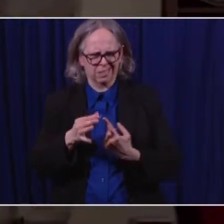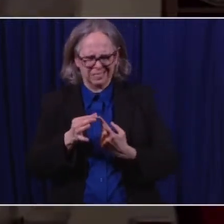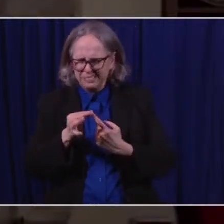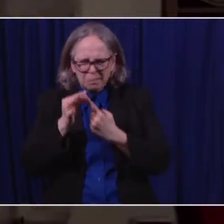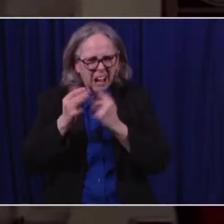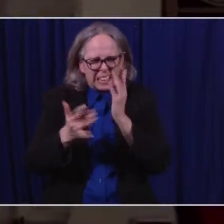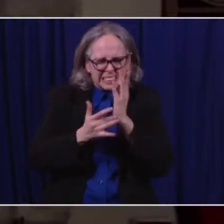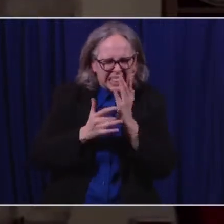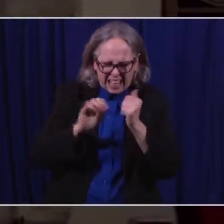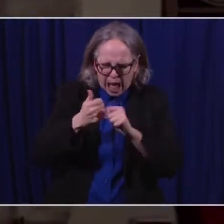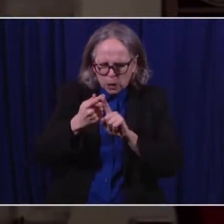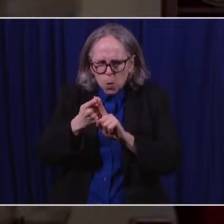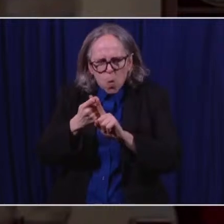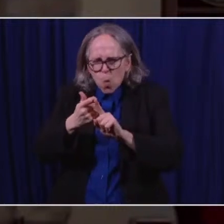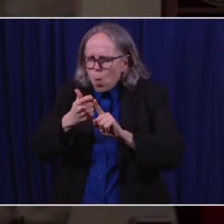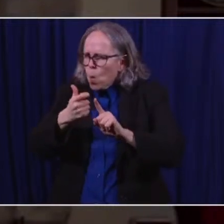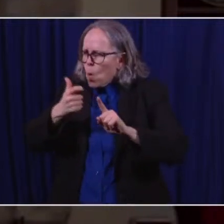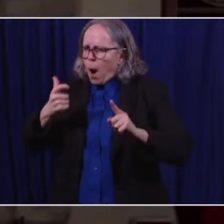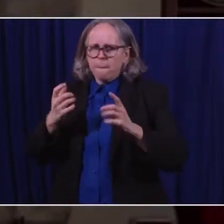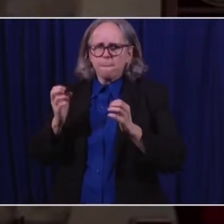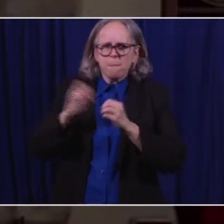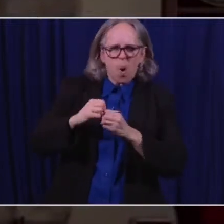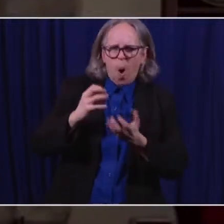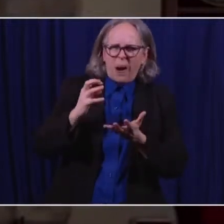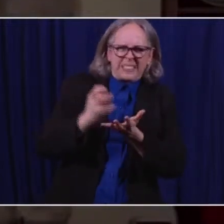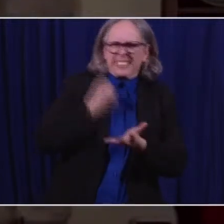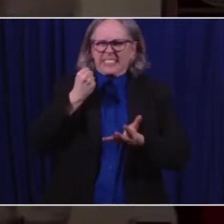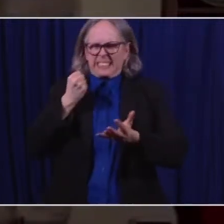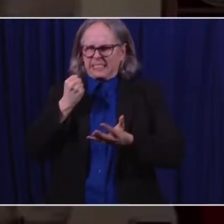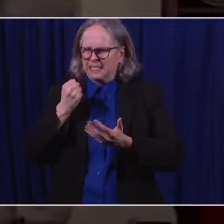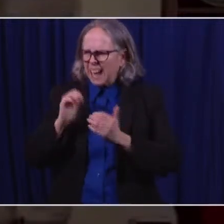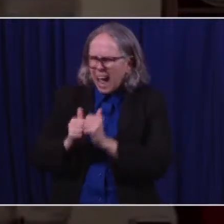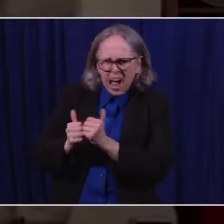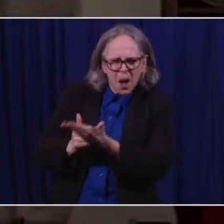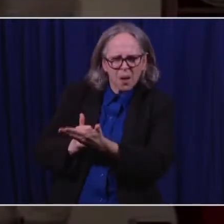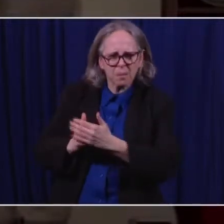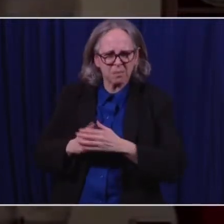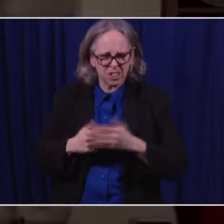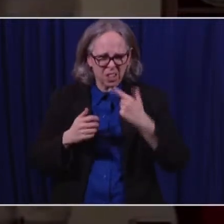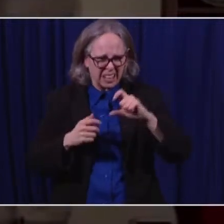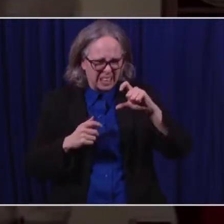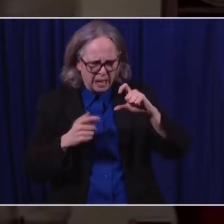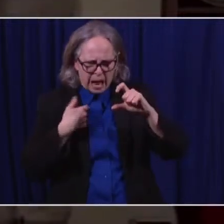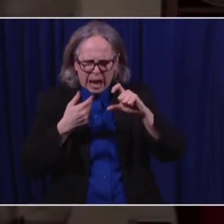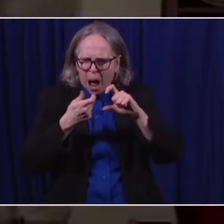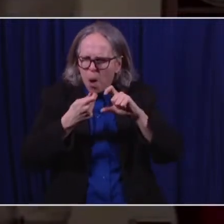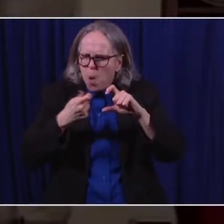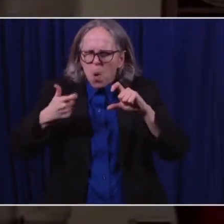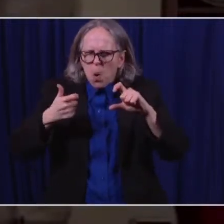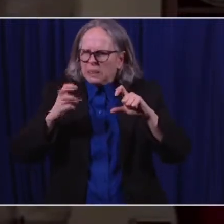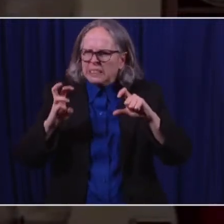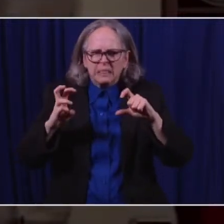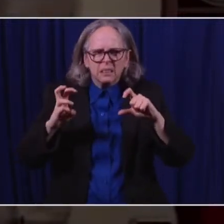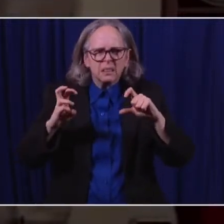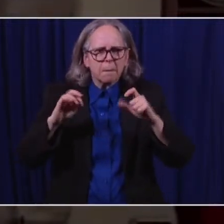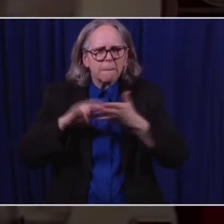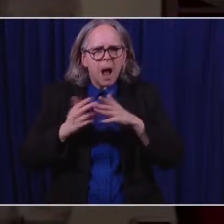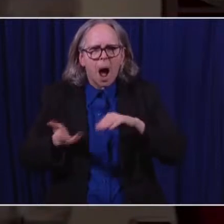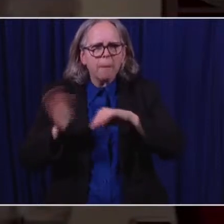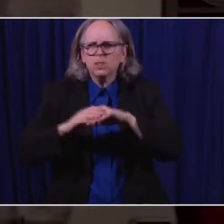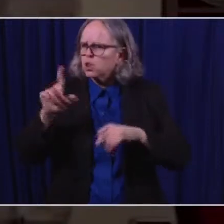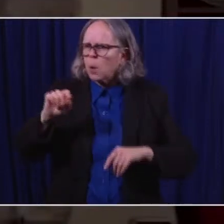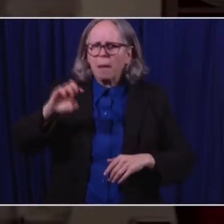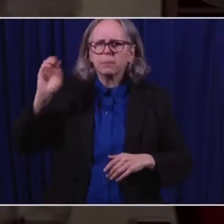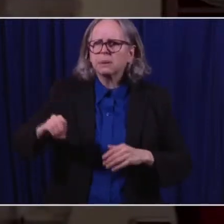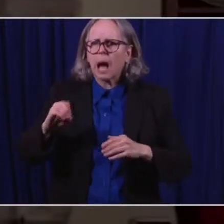how do we up those? I mean, obviously, doctor, if we get 6 out instead of 5, we're up 20%, at least with the